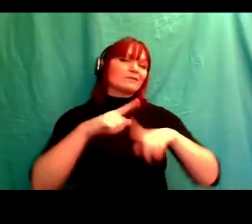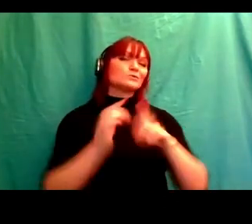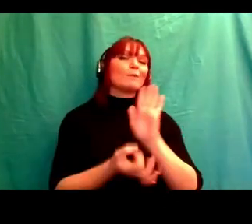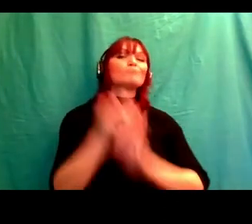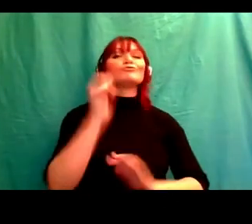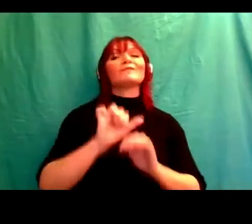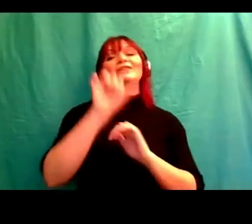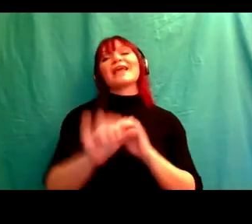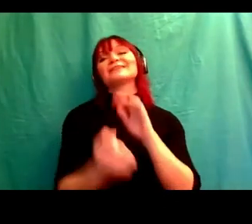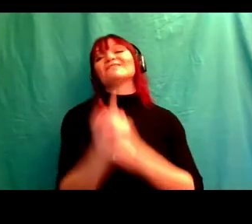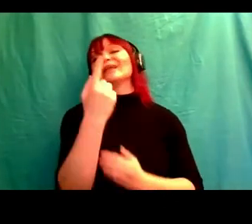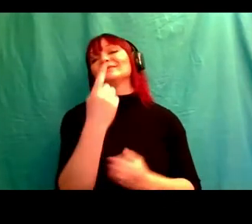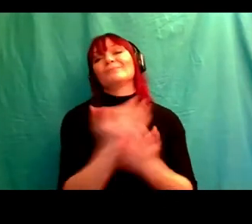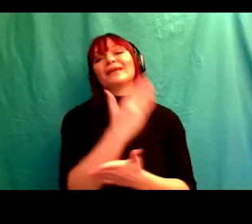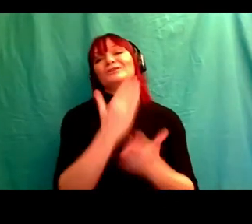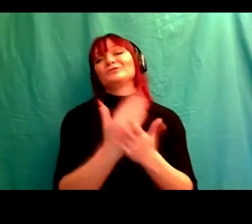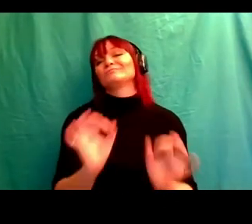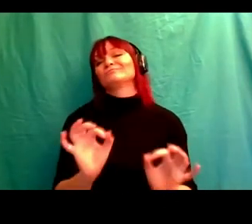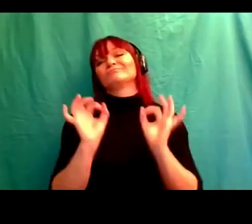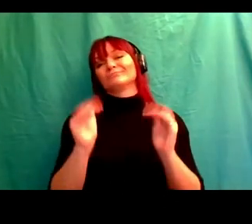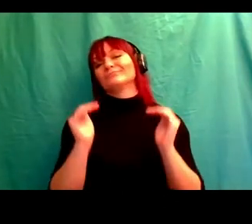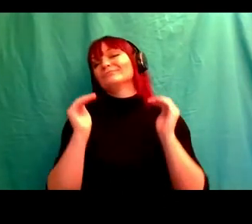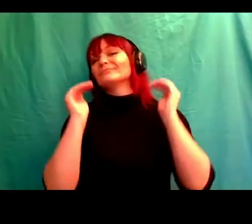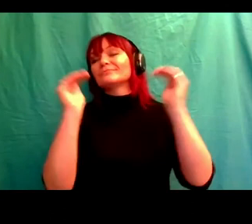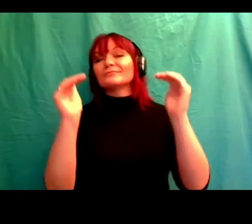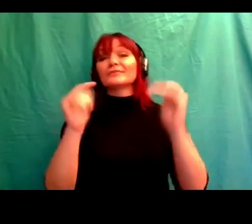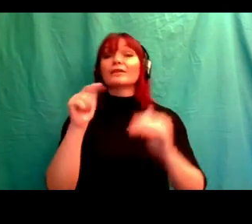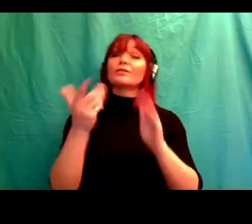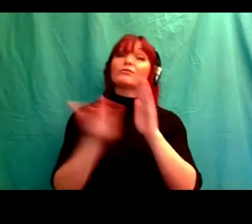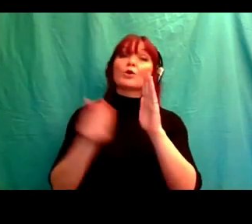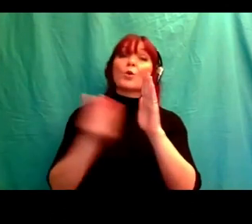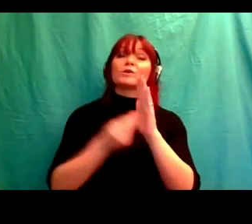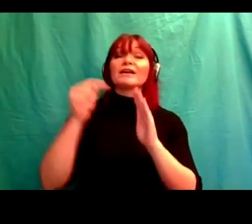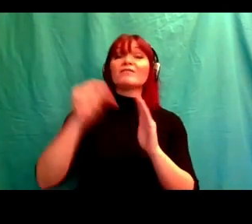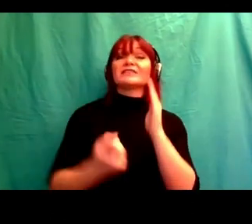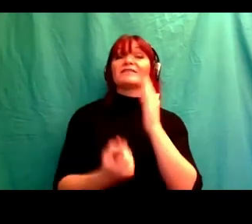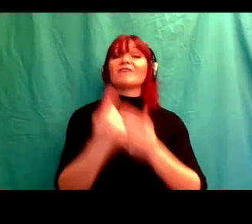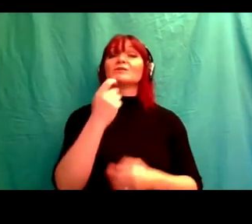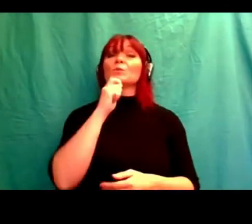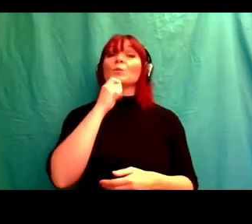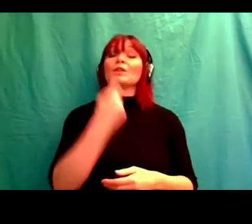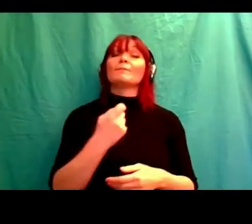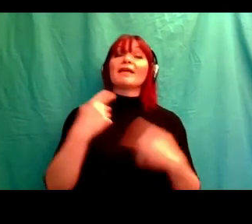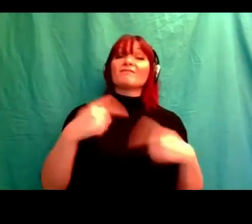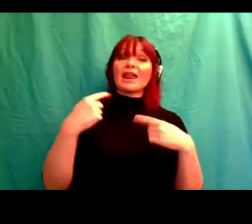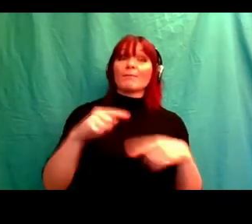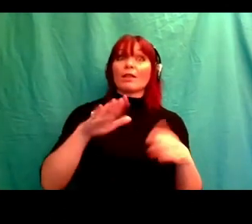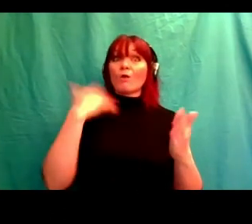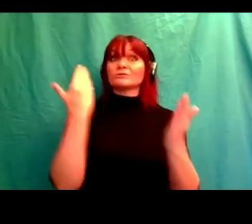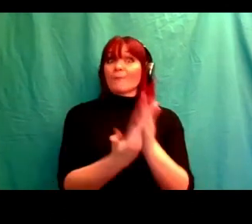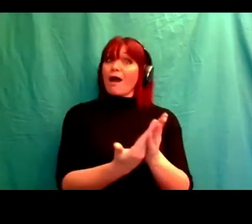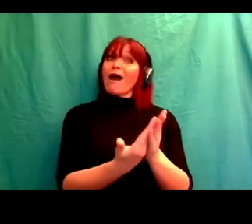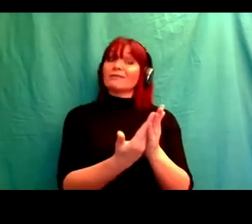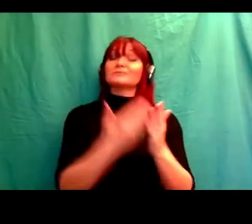and make them even better. And just finally to say that the recording of this event will be available on demand. So please do share your link with